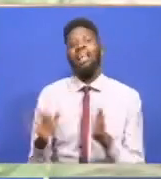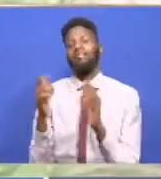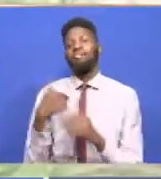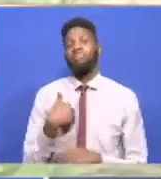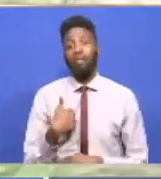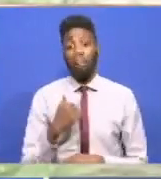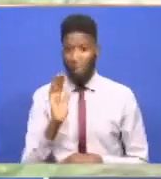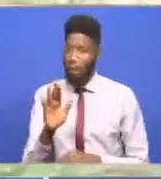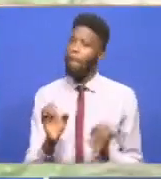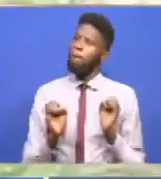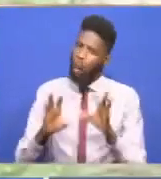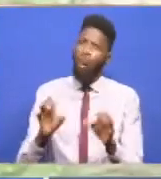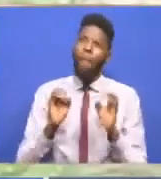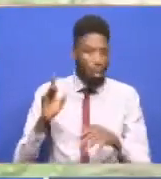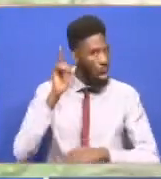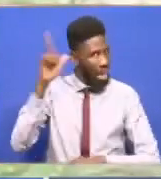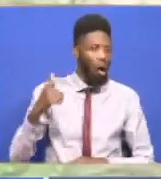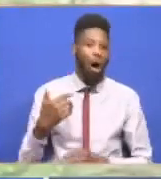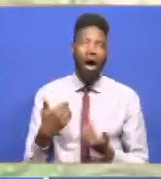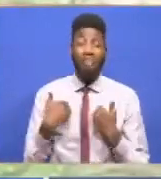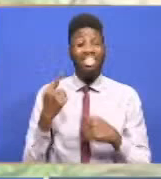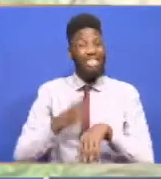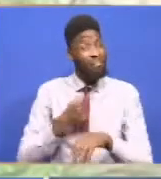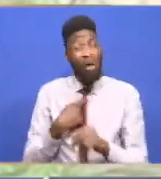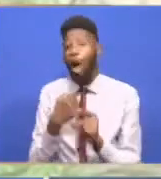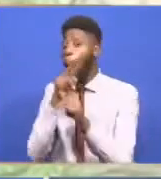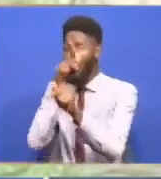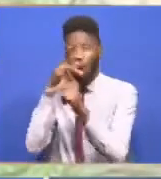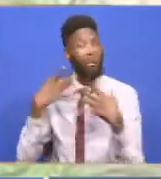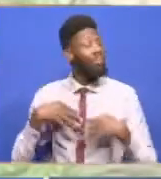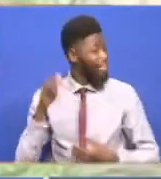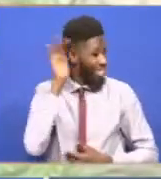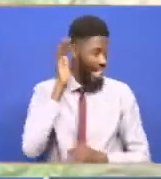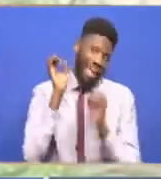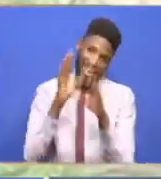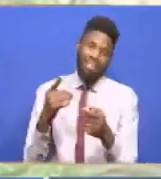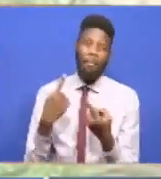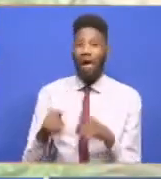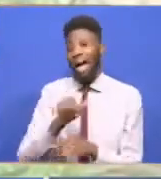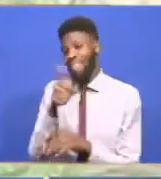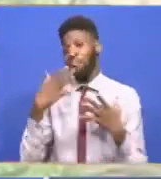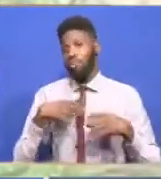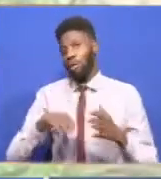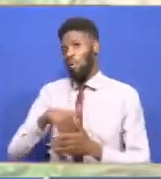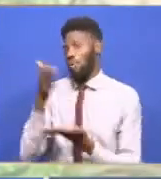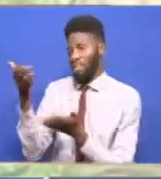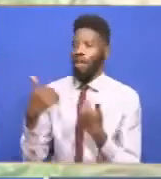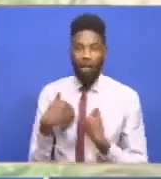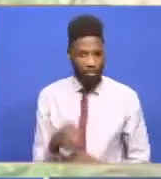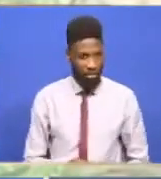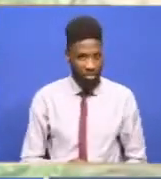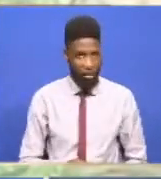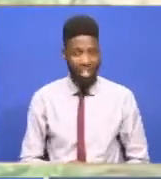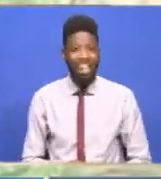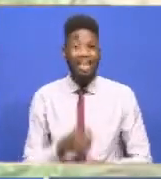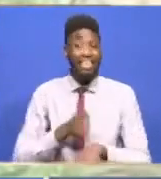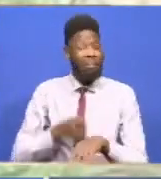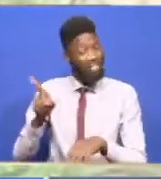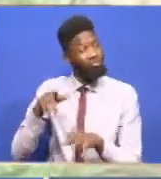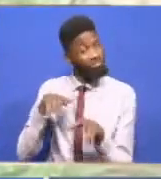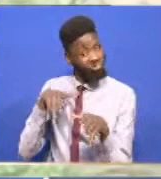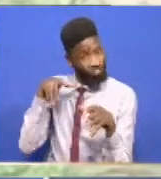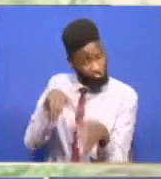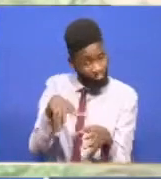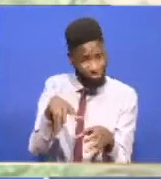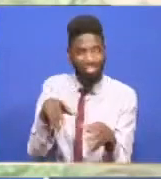on, nikijaribu kuitana hakuna mwenye alikuwa anasikia, lakini kuna yenye nilikuwa nimeacha nje. Sasa aliponifinyilia kabisa